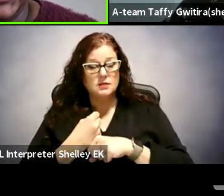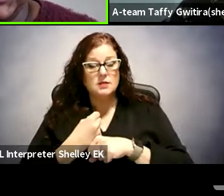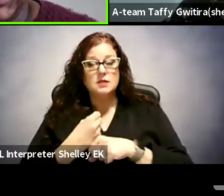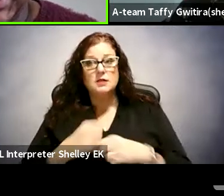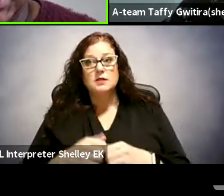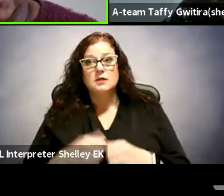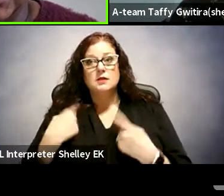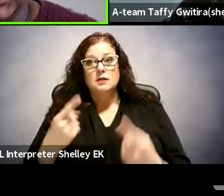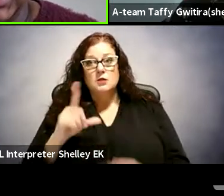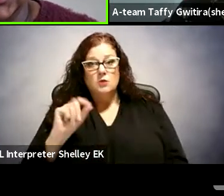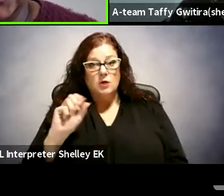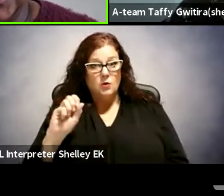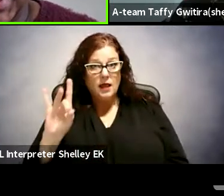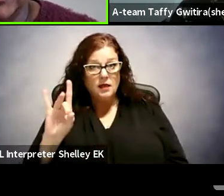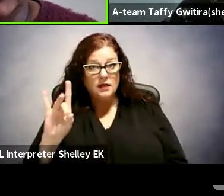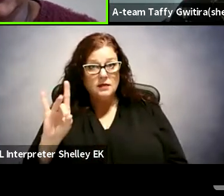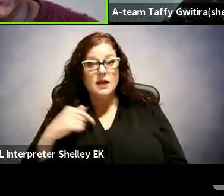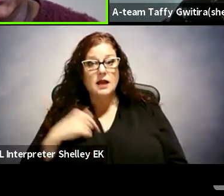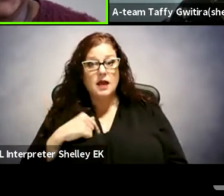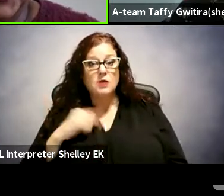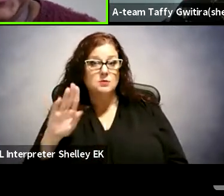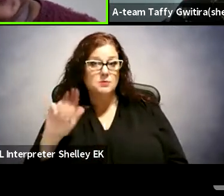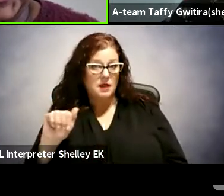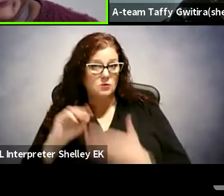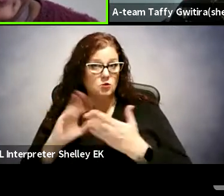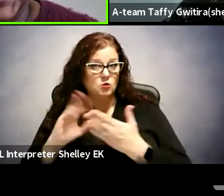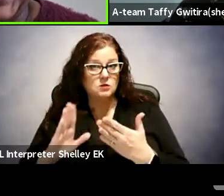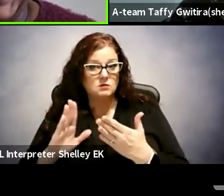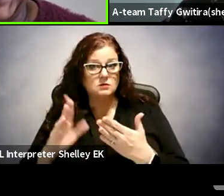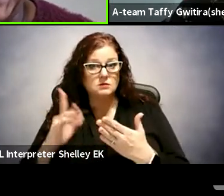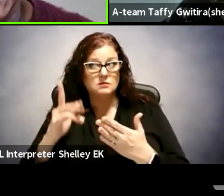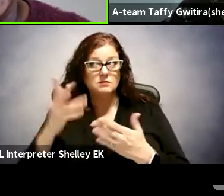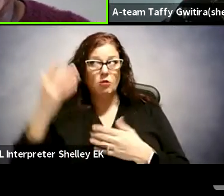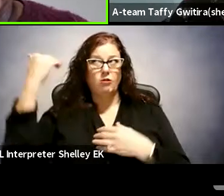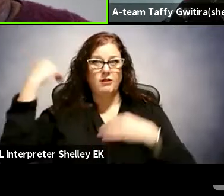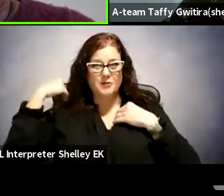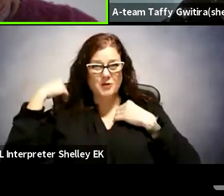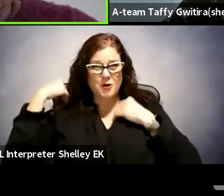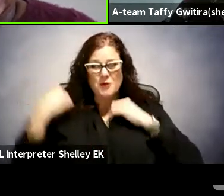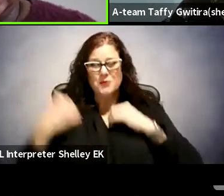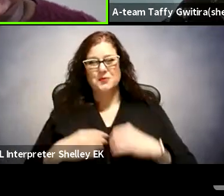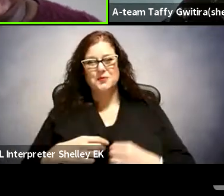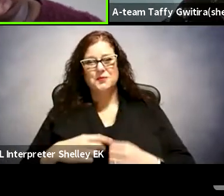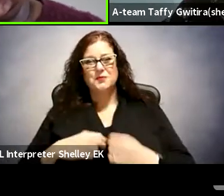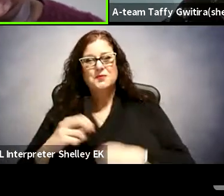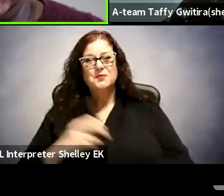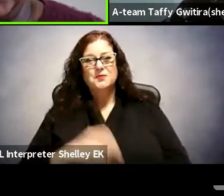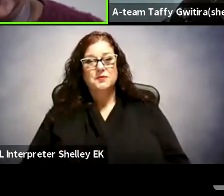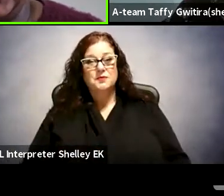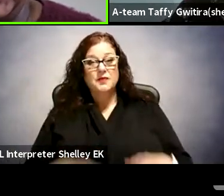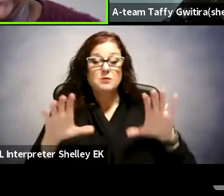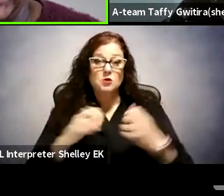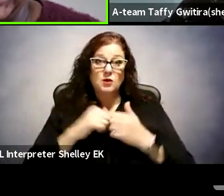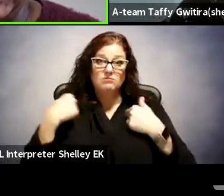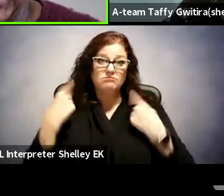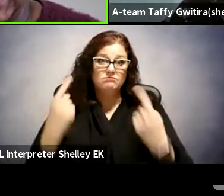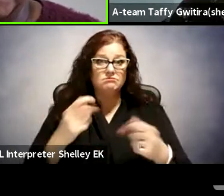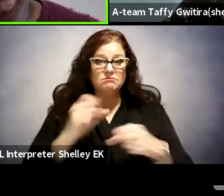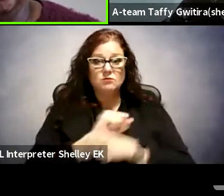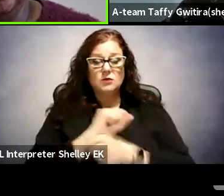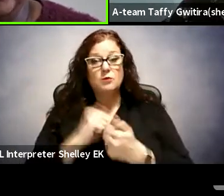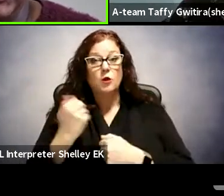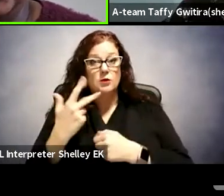since 2008 when I was an undergrad, forever ago. But I've actually been doing this for about 13